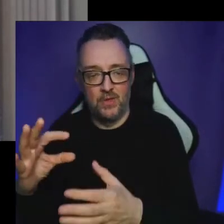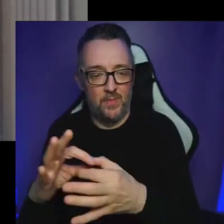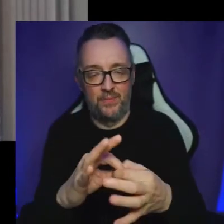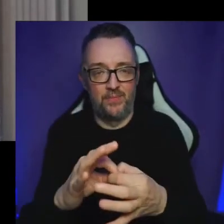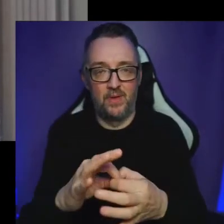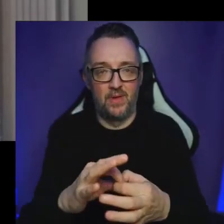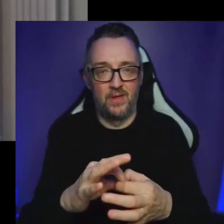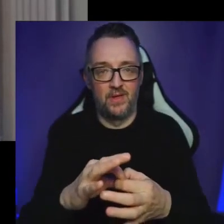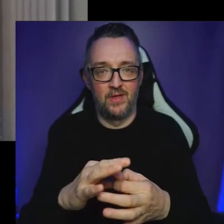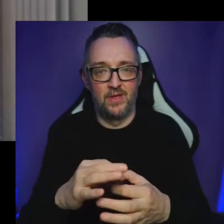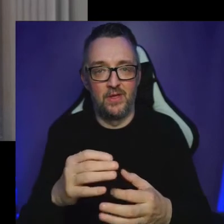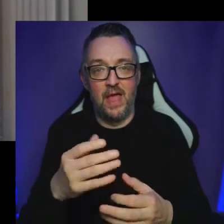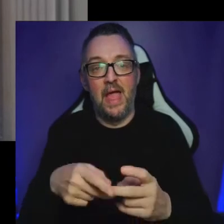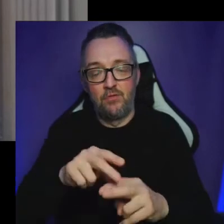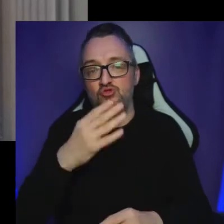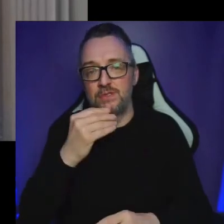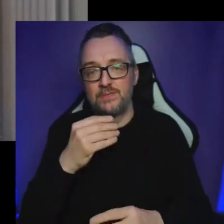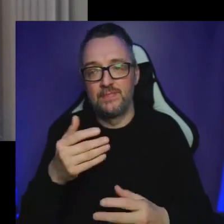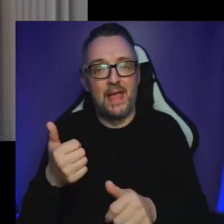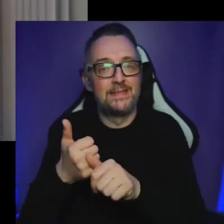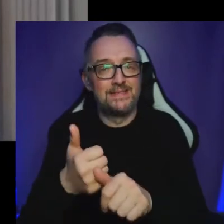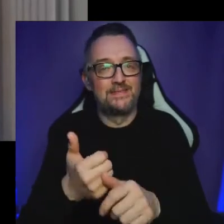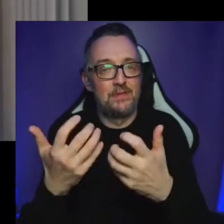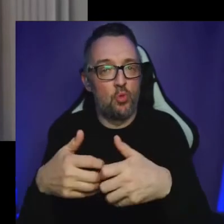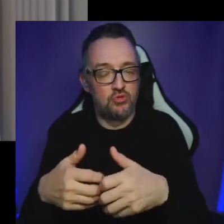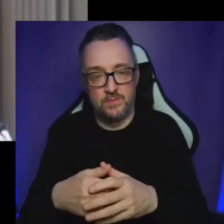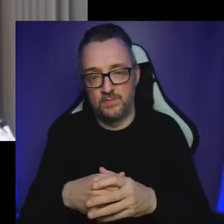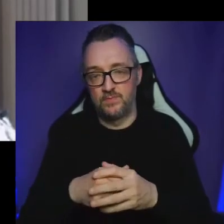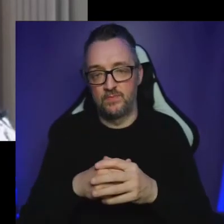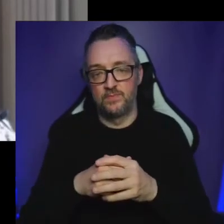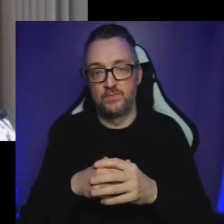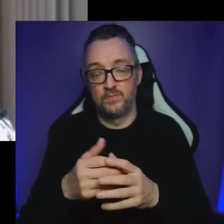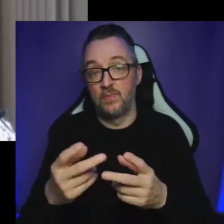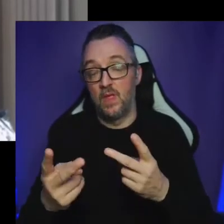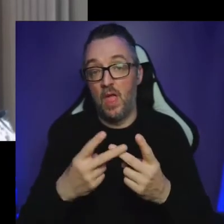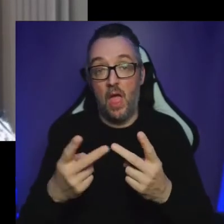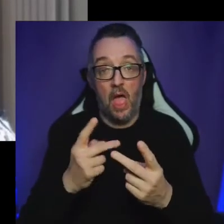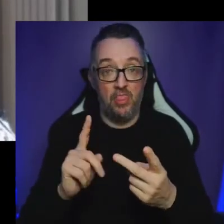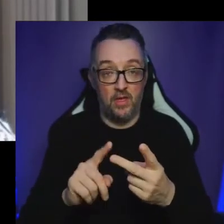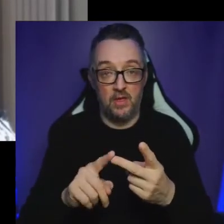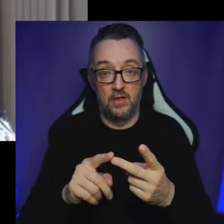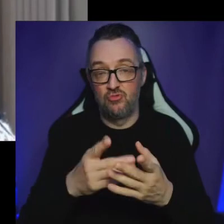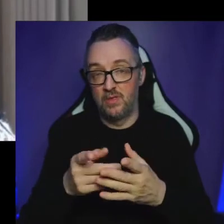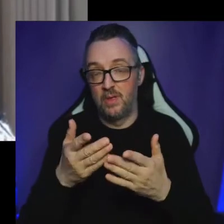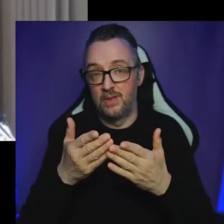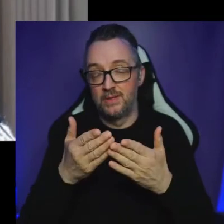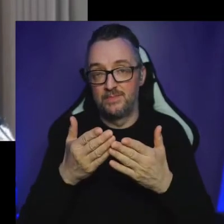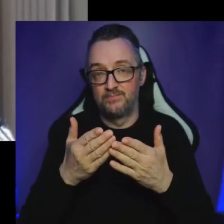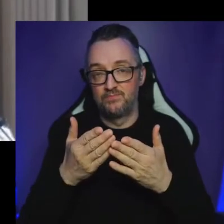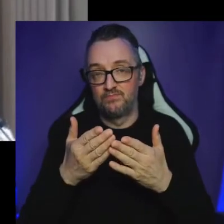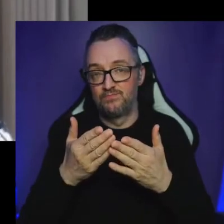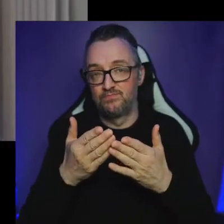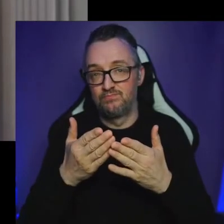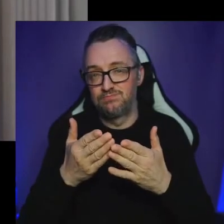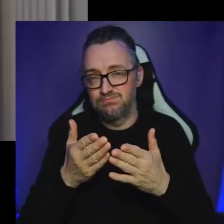if they're using assistive technology particularly. I think the other thing I would say, and this is more of a broader kind of hint and